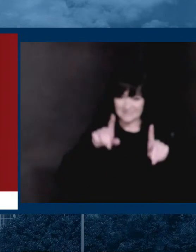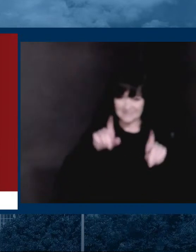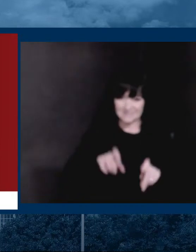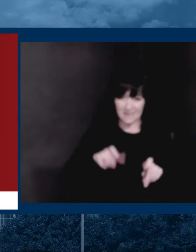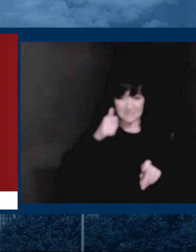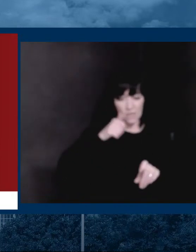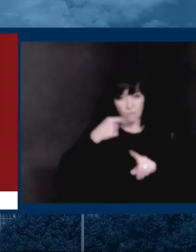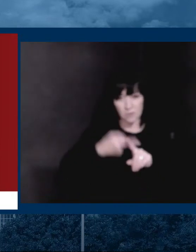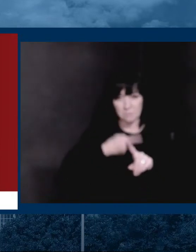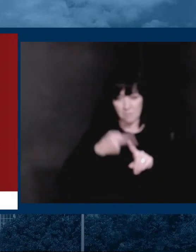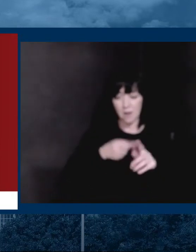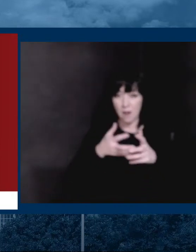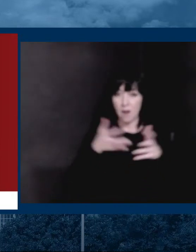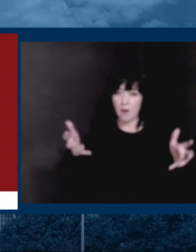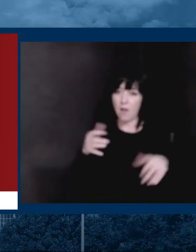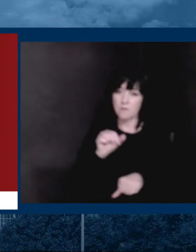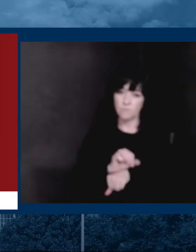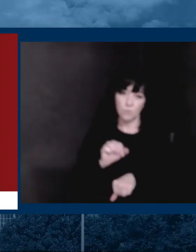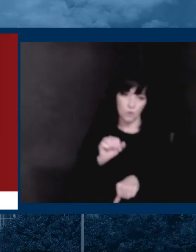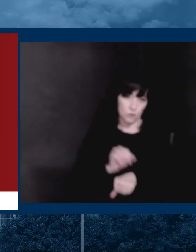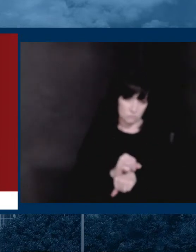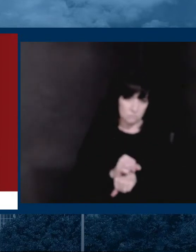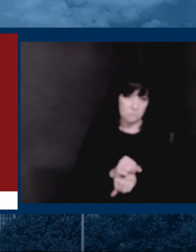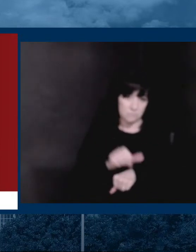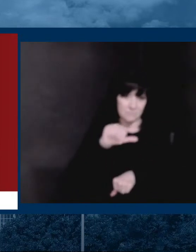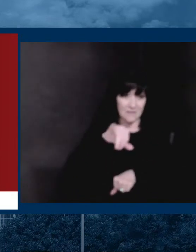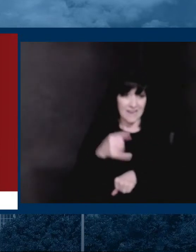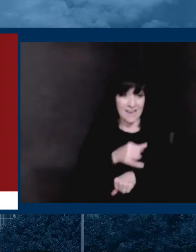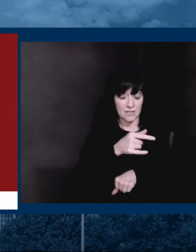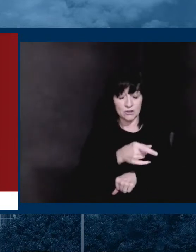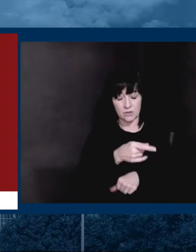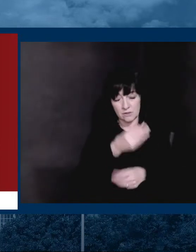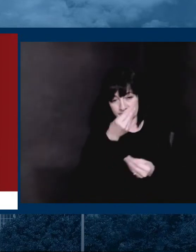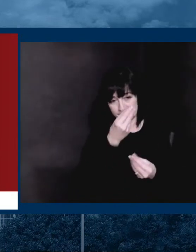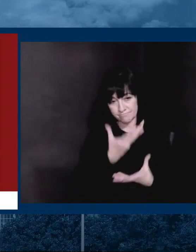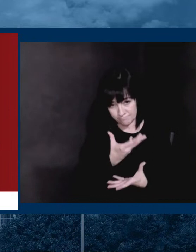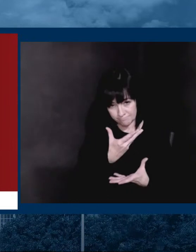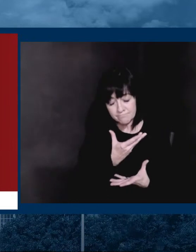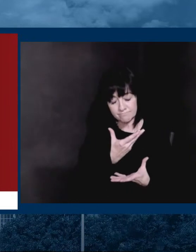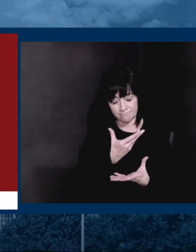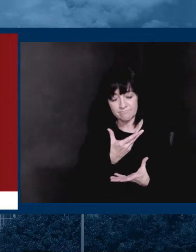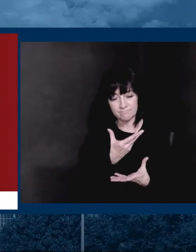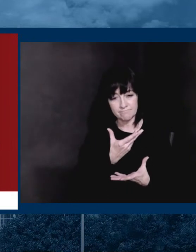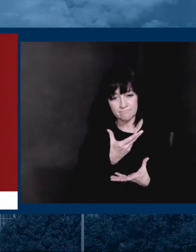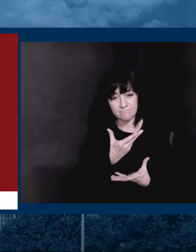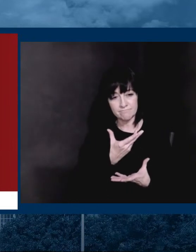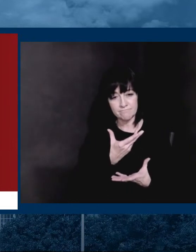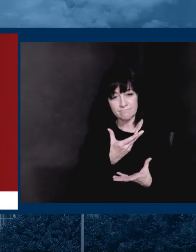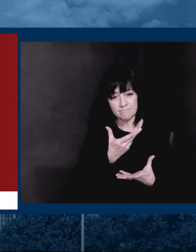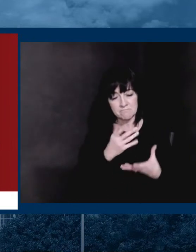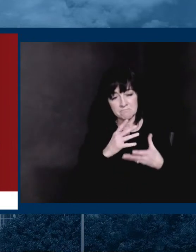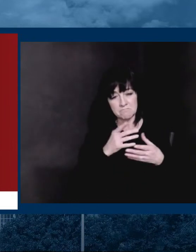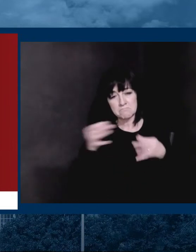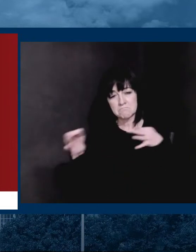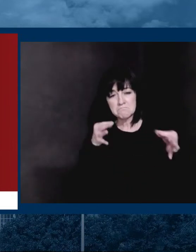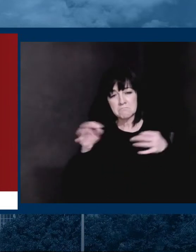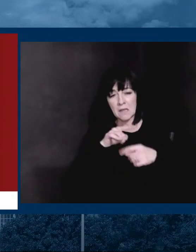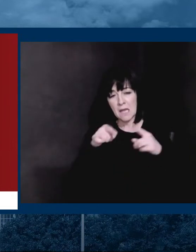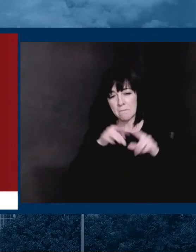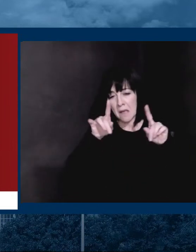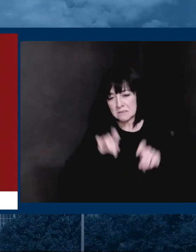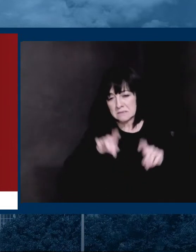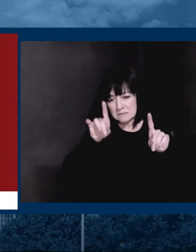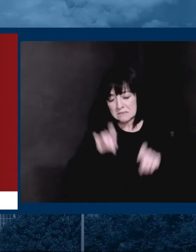That's a lot of work to do. AJ, talk to us about testing and maybe a word about vaccinations with